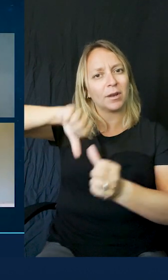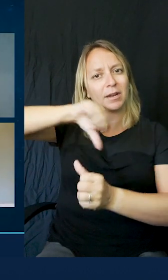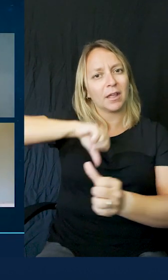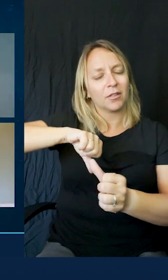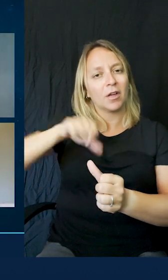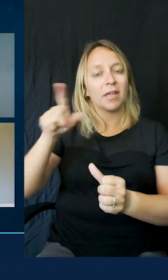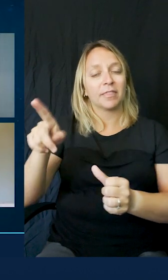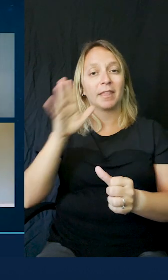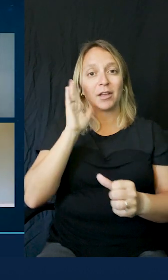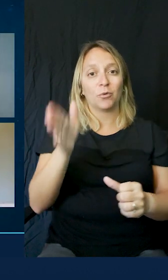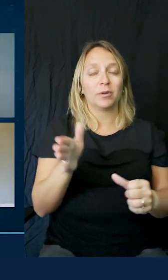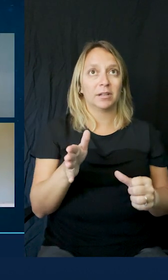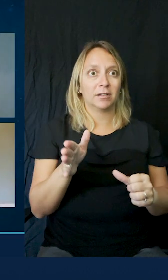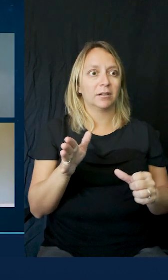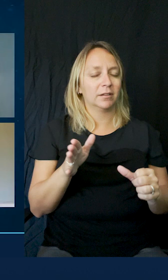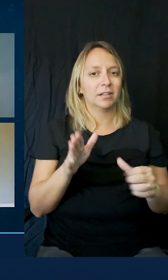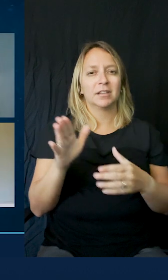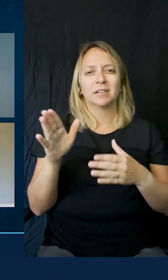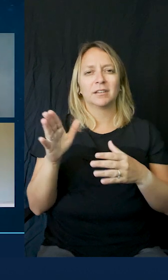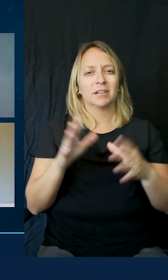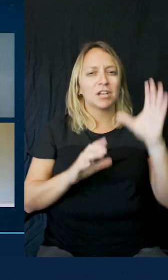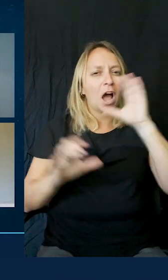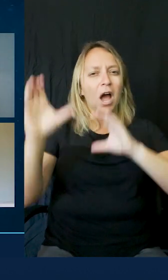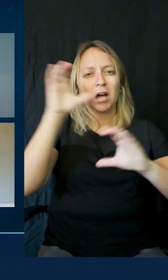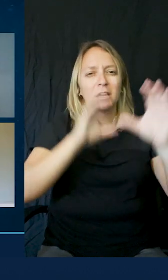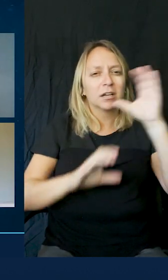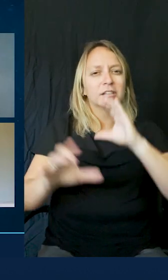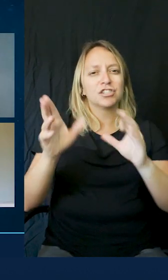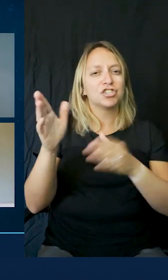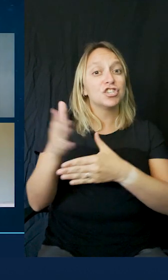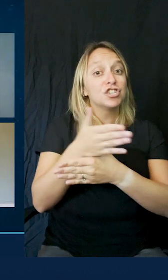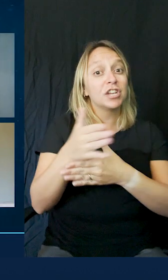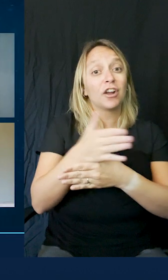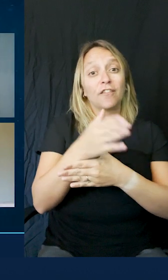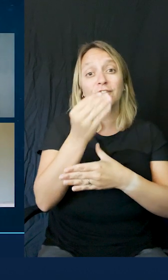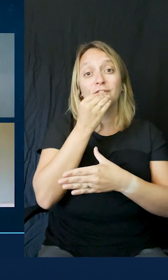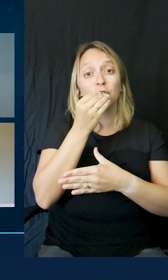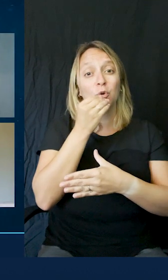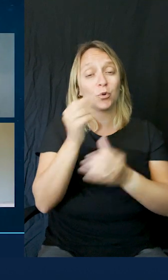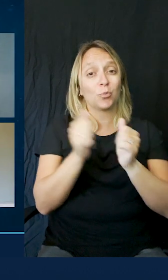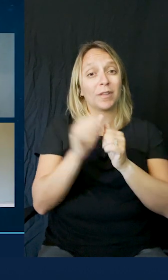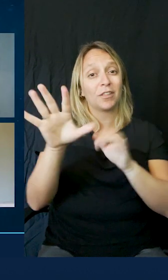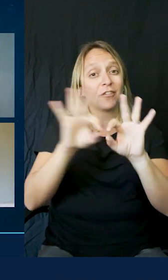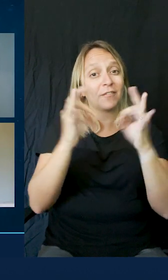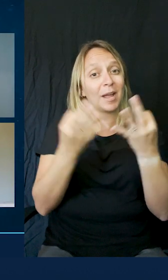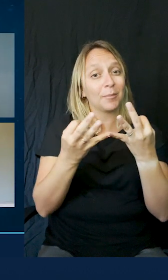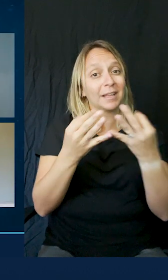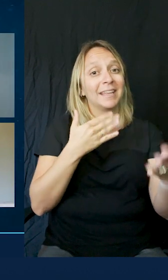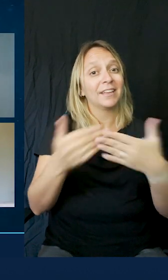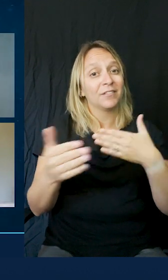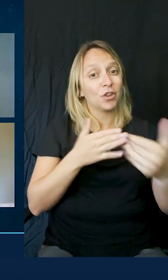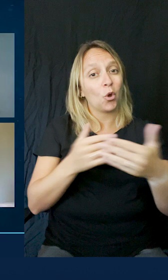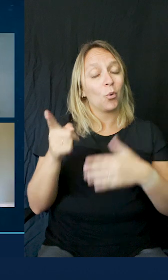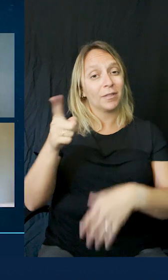will forage and share food with their family members, even though they're starving. Those sorts of things.